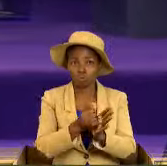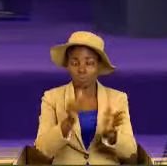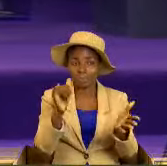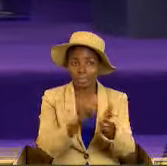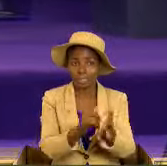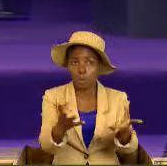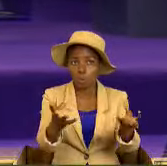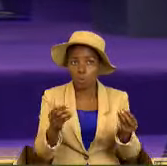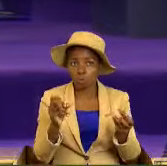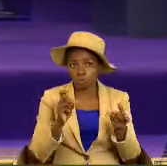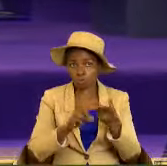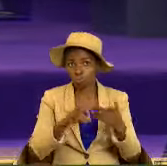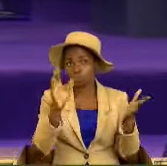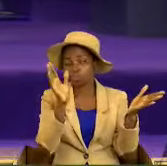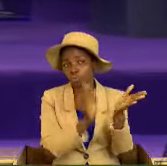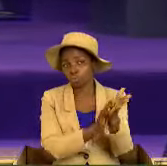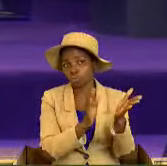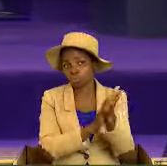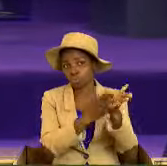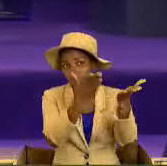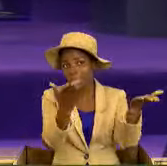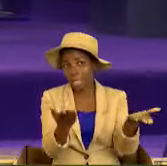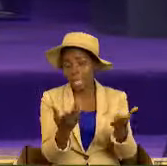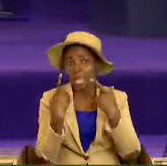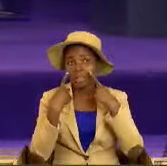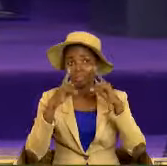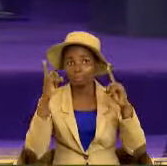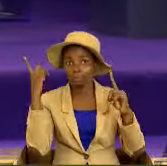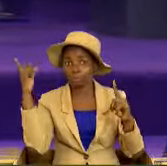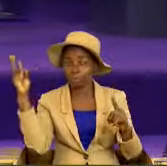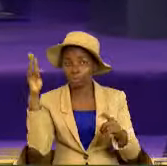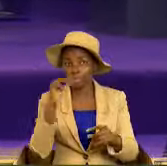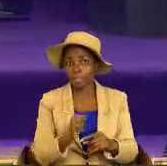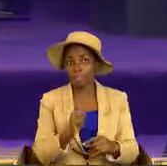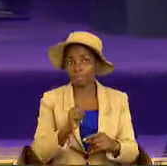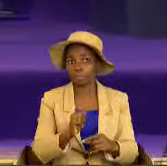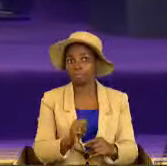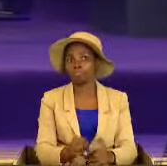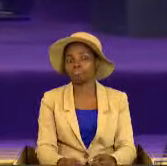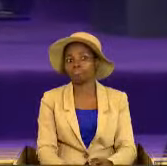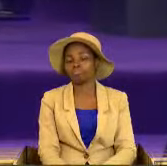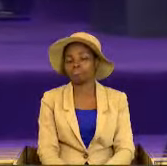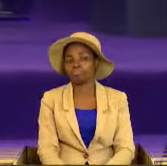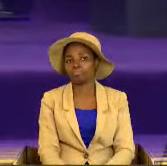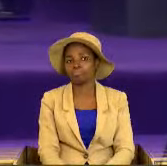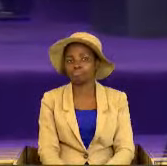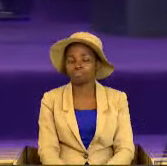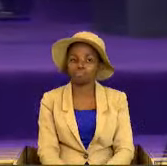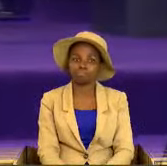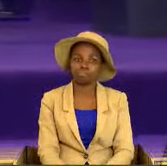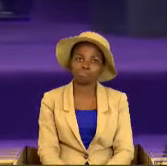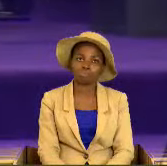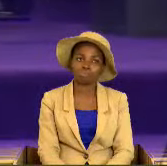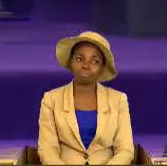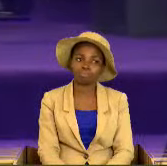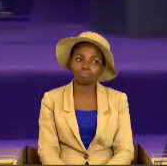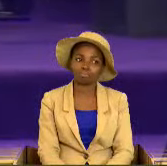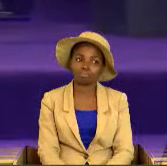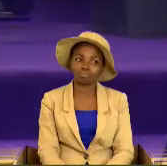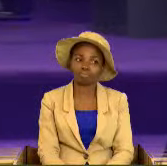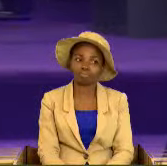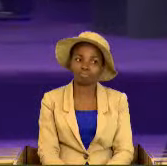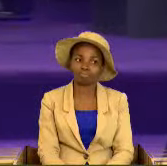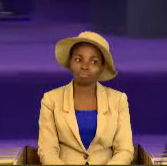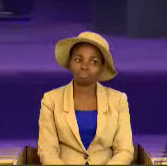programs including postgraduate diplomas Masters and phds courses include